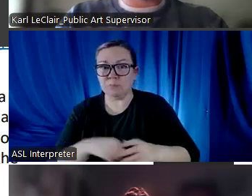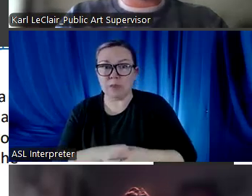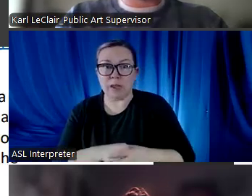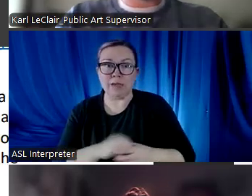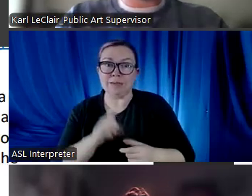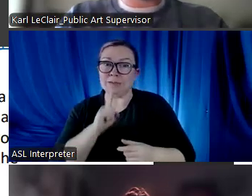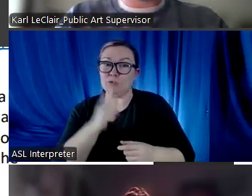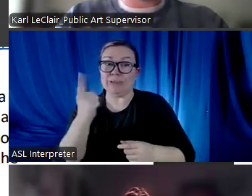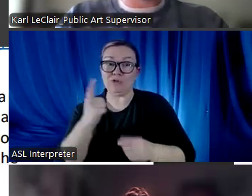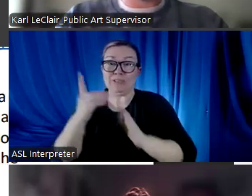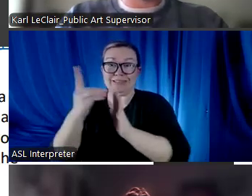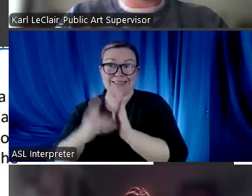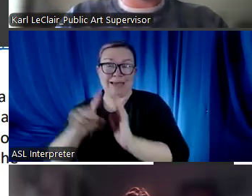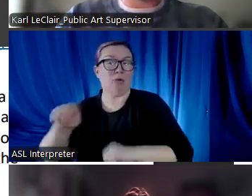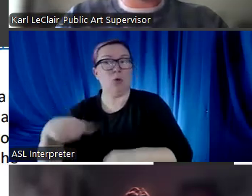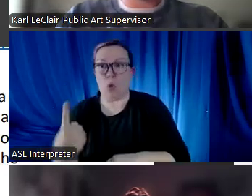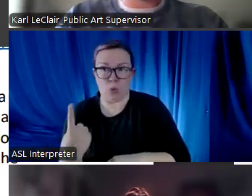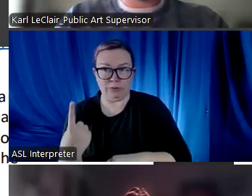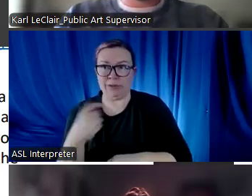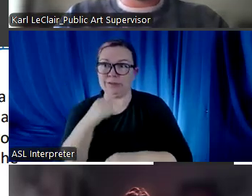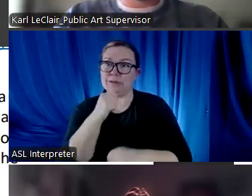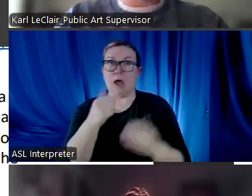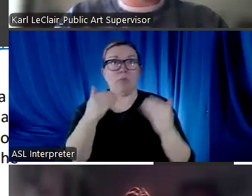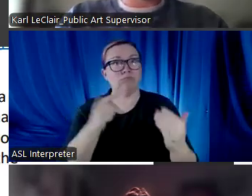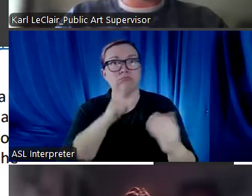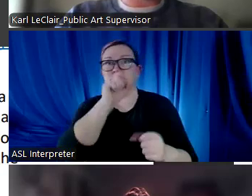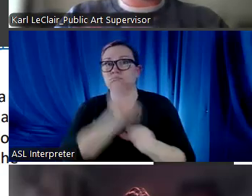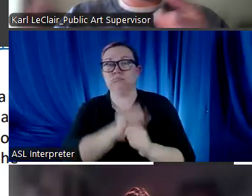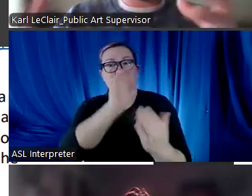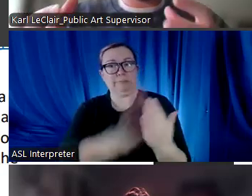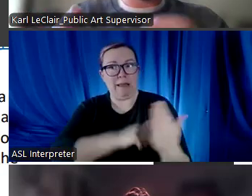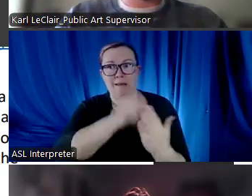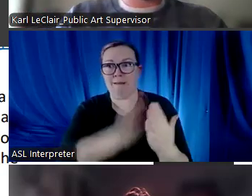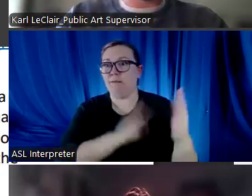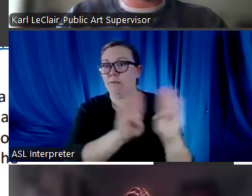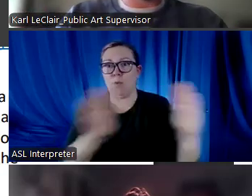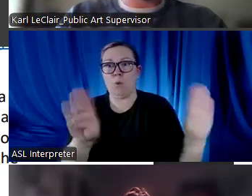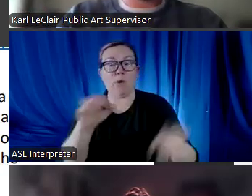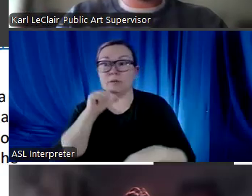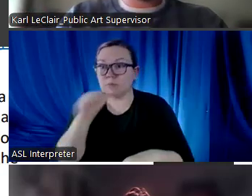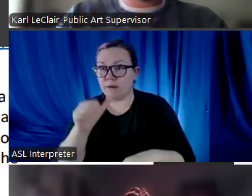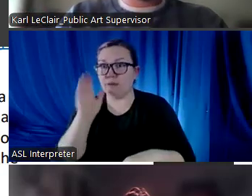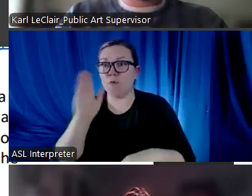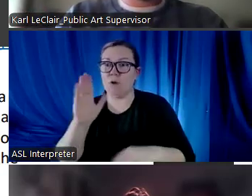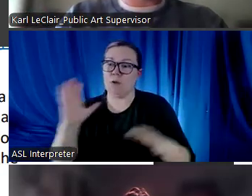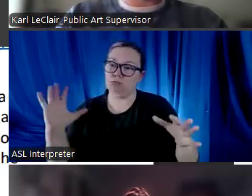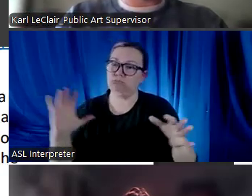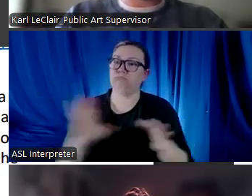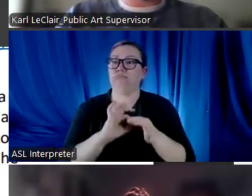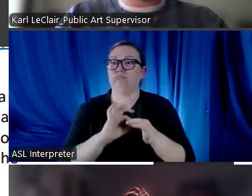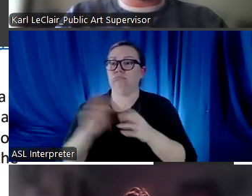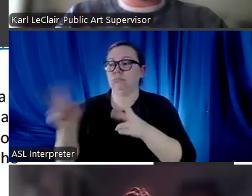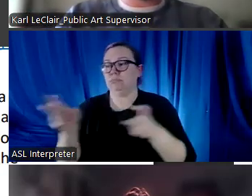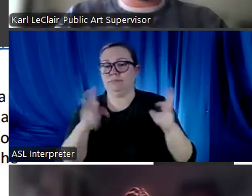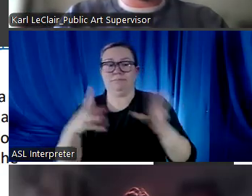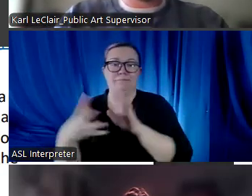just a design-only scope of work for the artist, which again keeps it hopefully much more